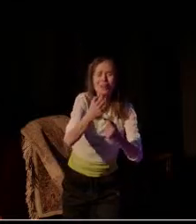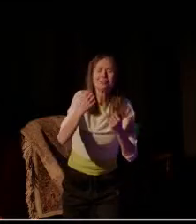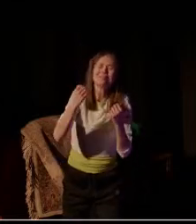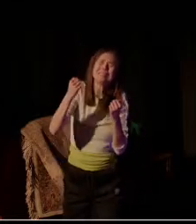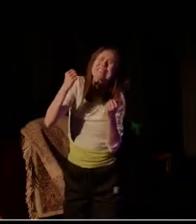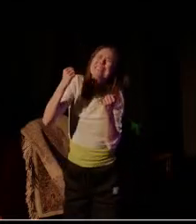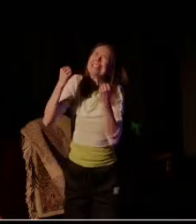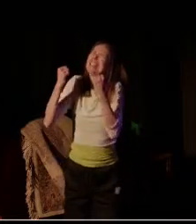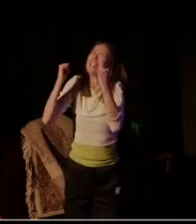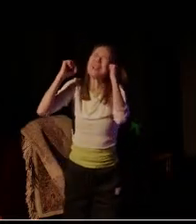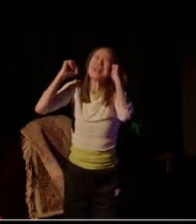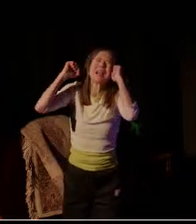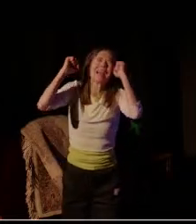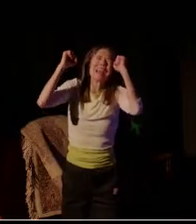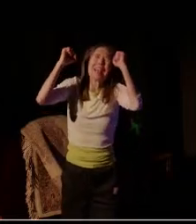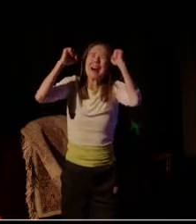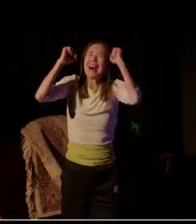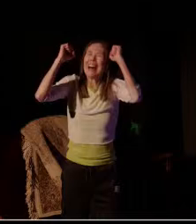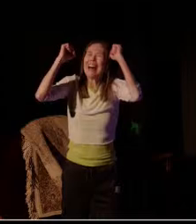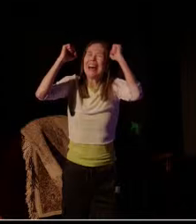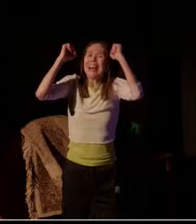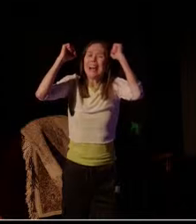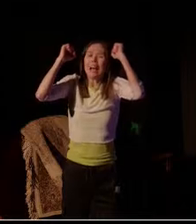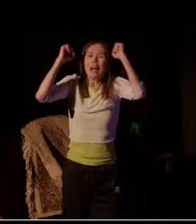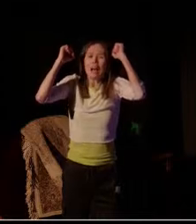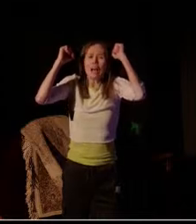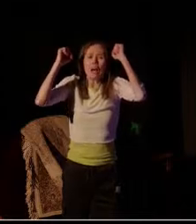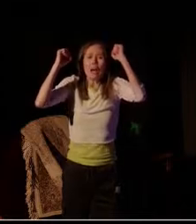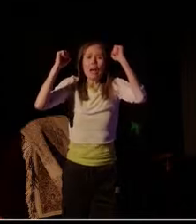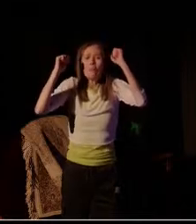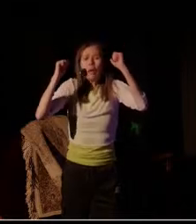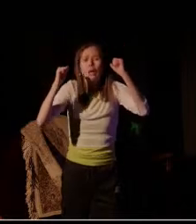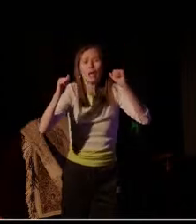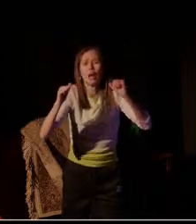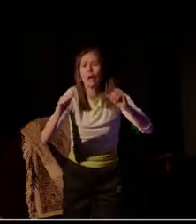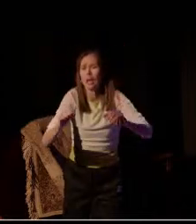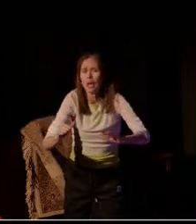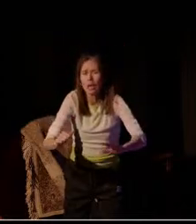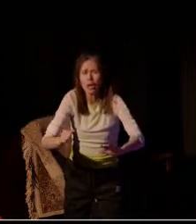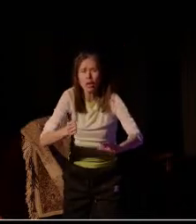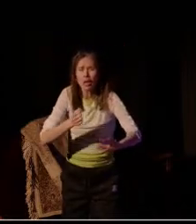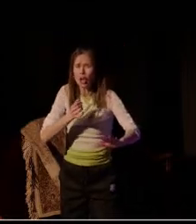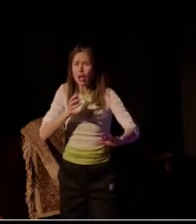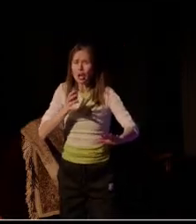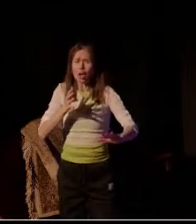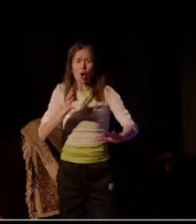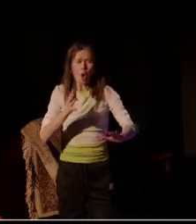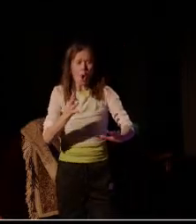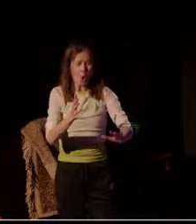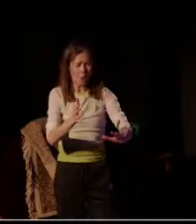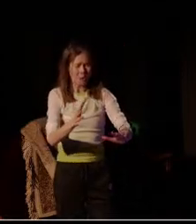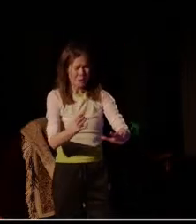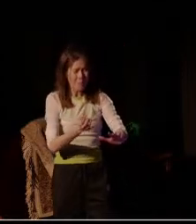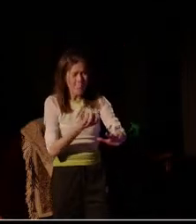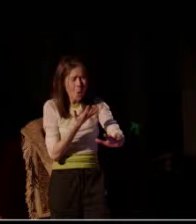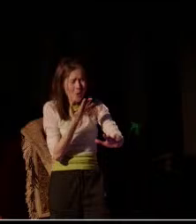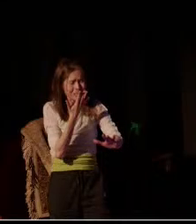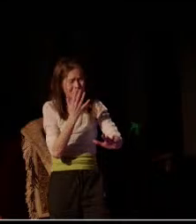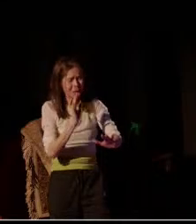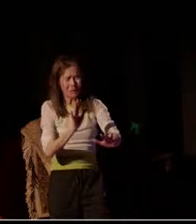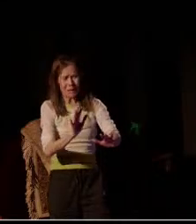But then, as if that gift had then become a loss, cried, "Oh, your mother,